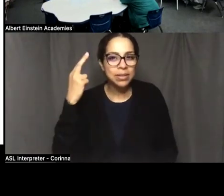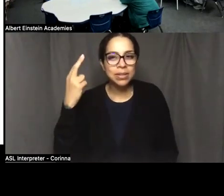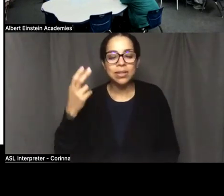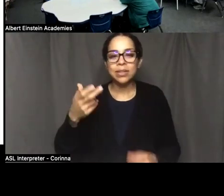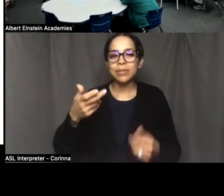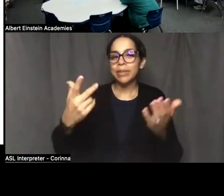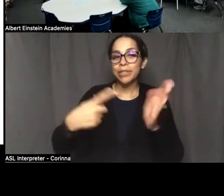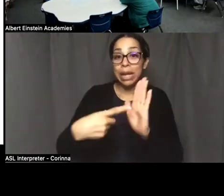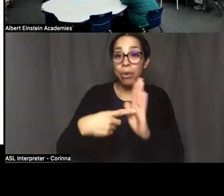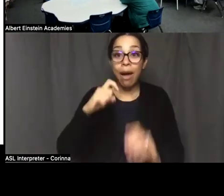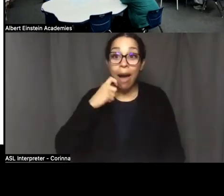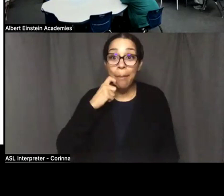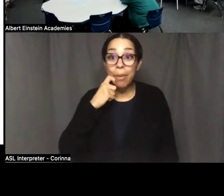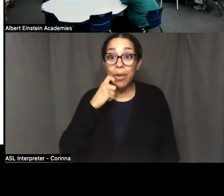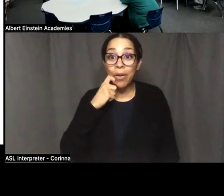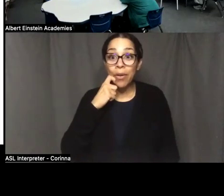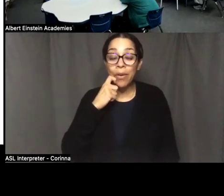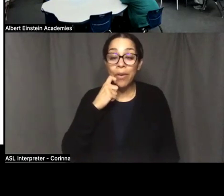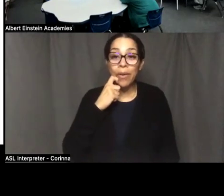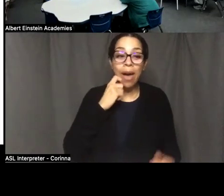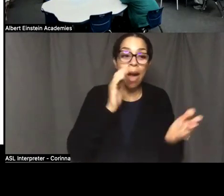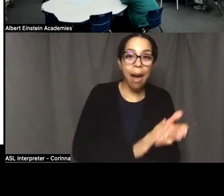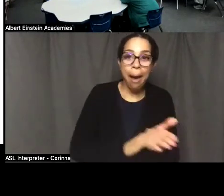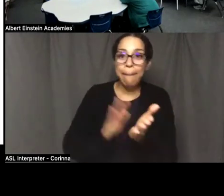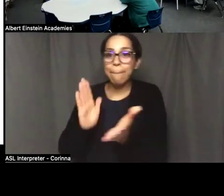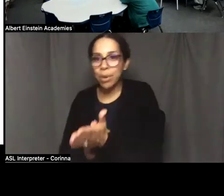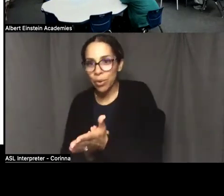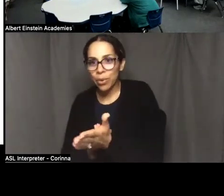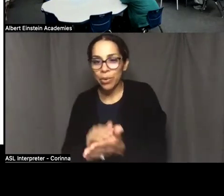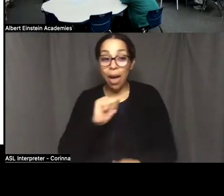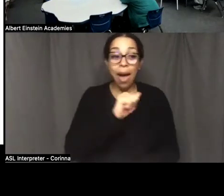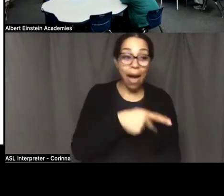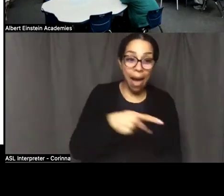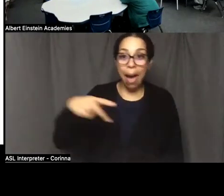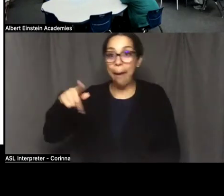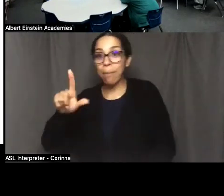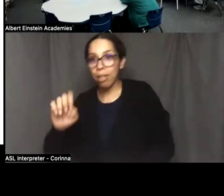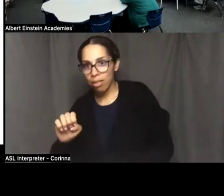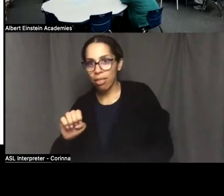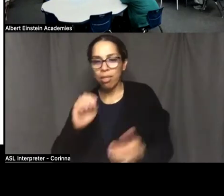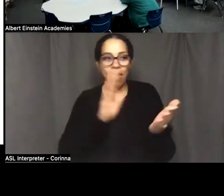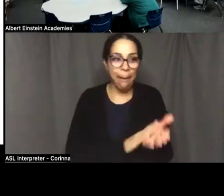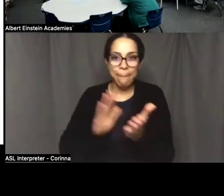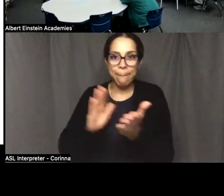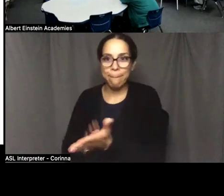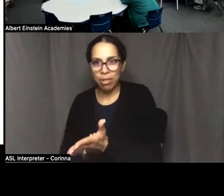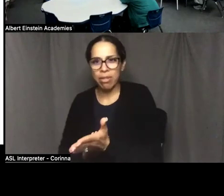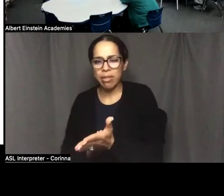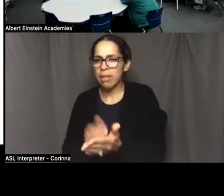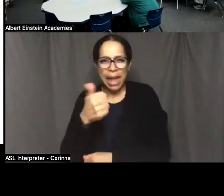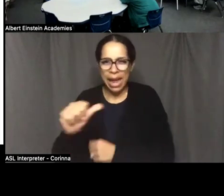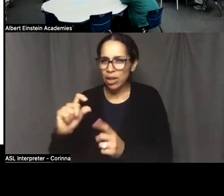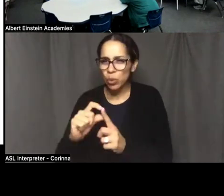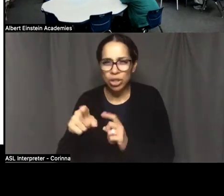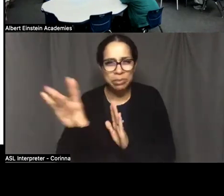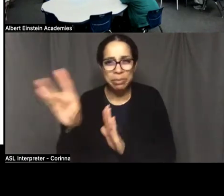apple. Apple. 2 syllables in that word. It's as simple as that. Any word you want to do. Like